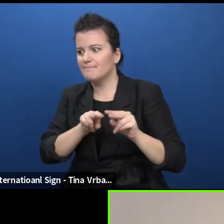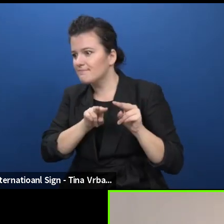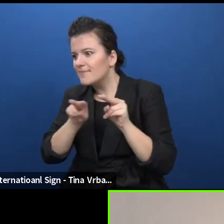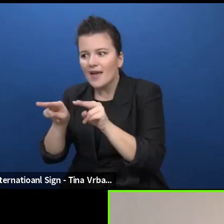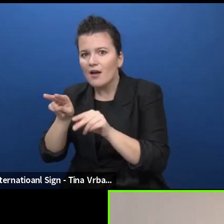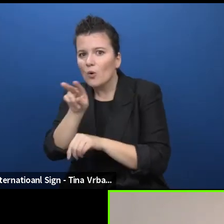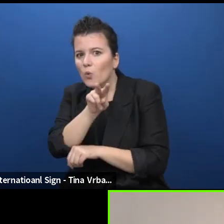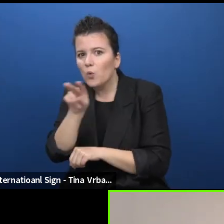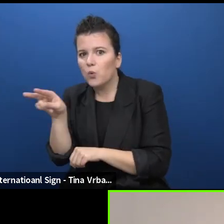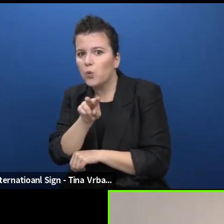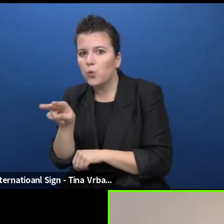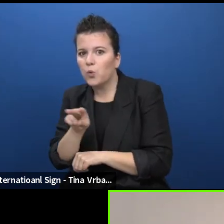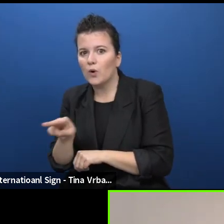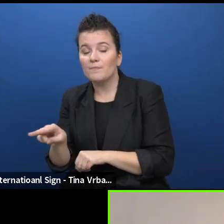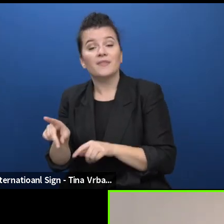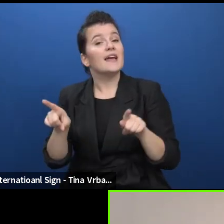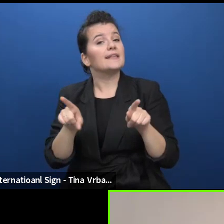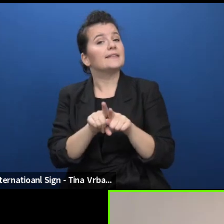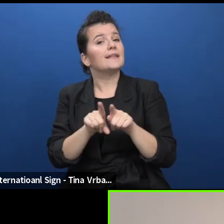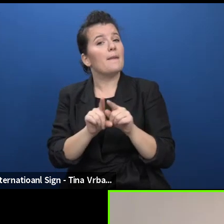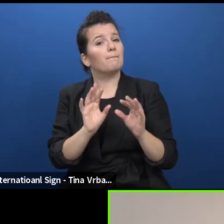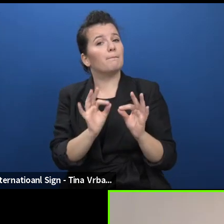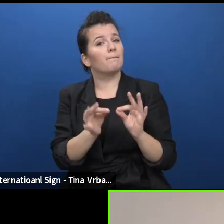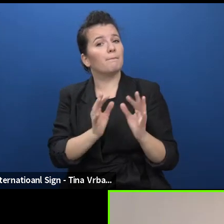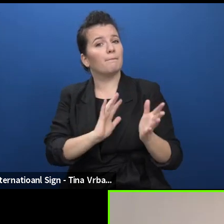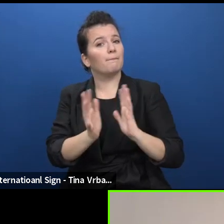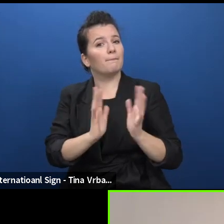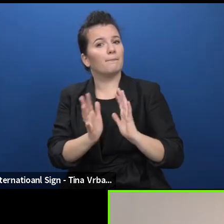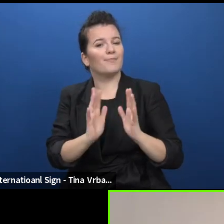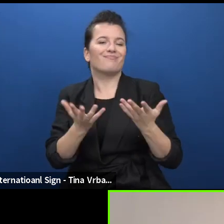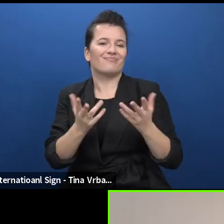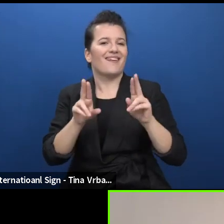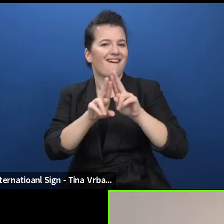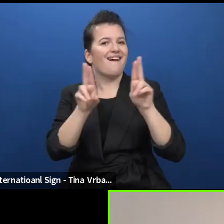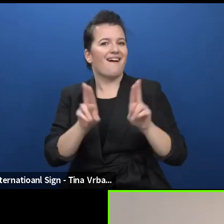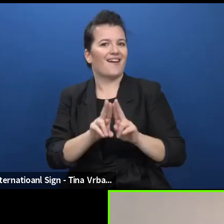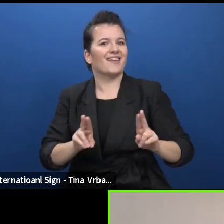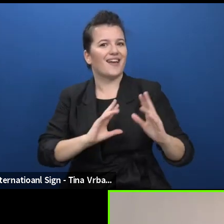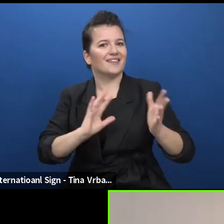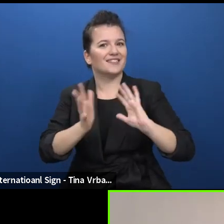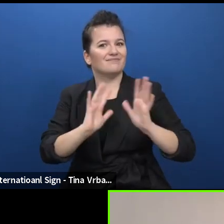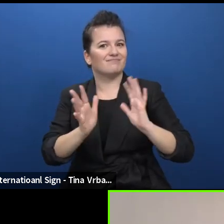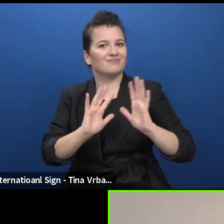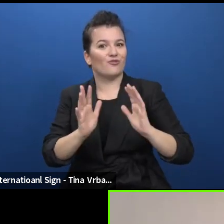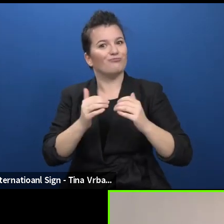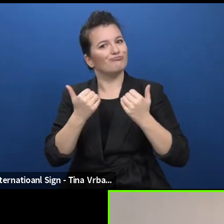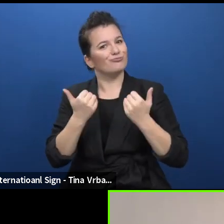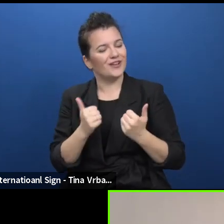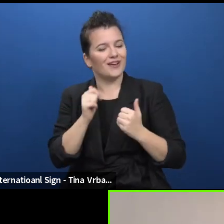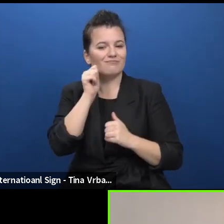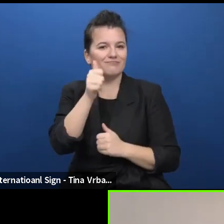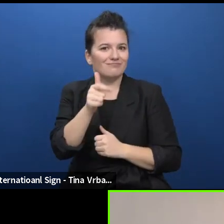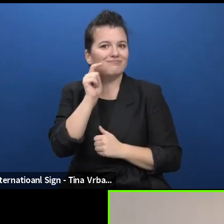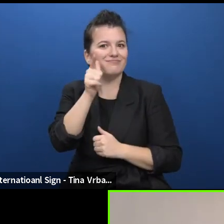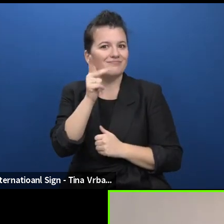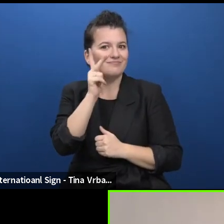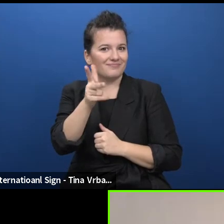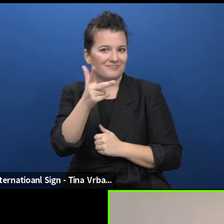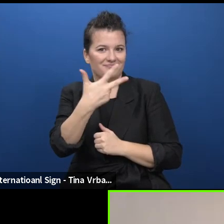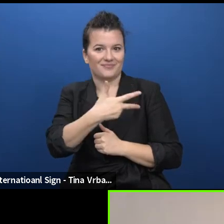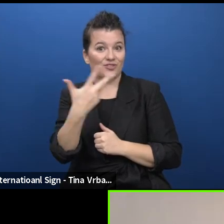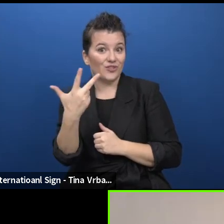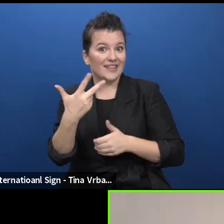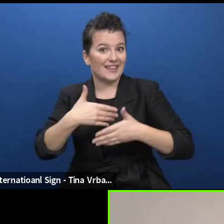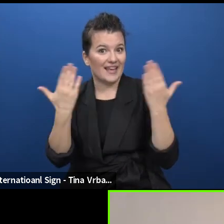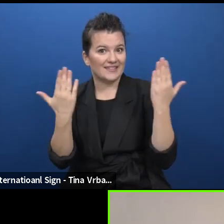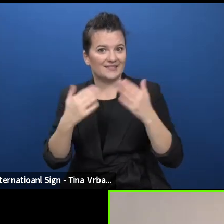interpretation in international sign language during these three days as well. This is also a first